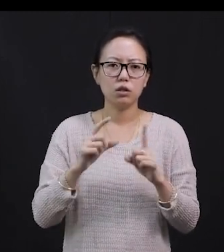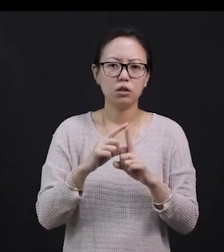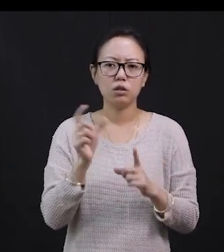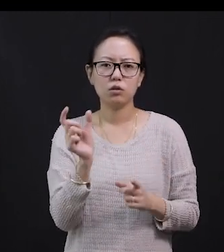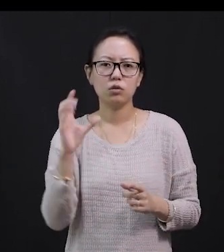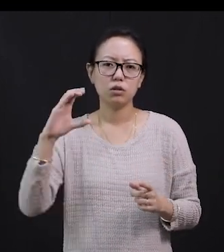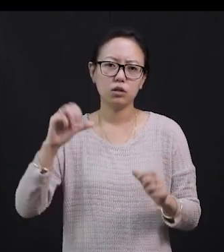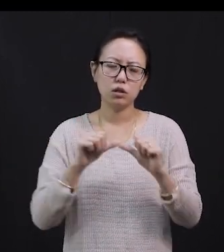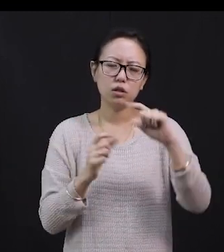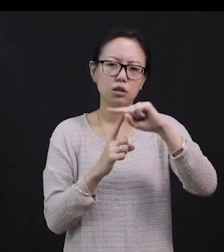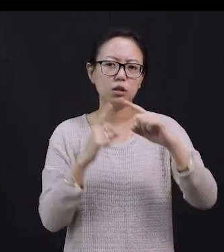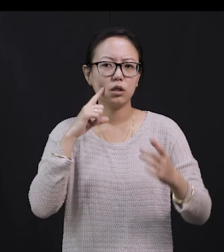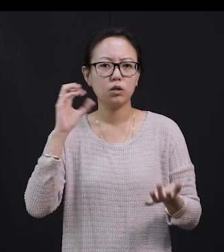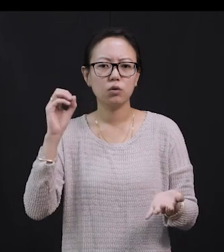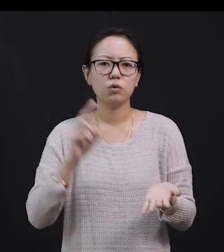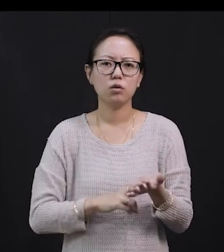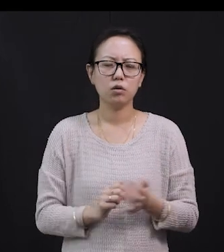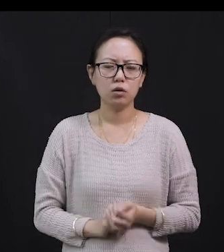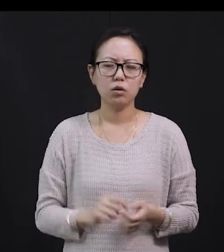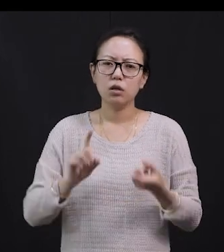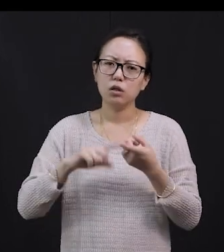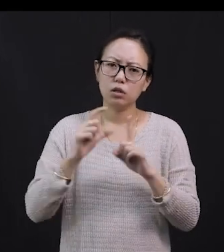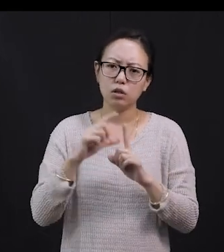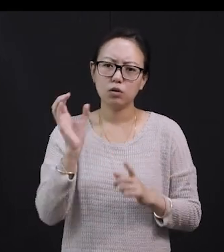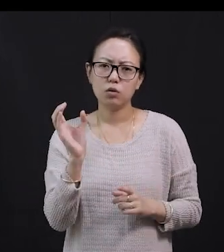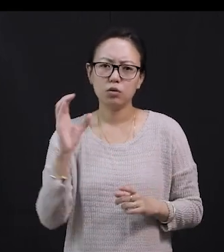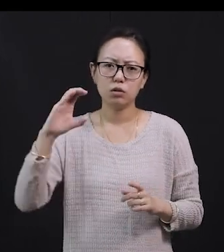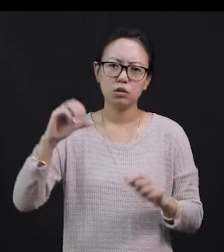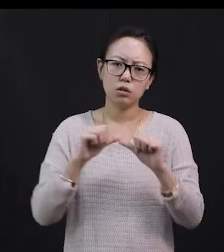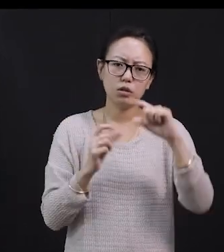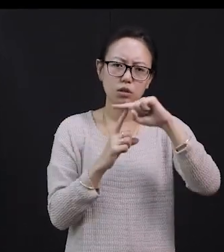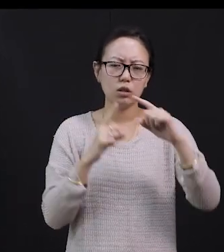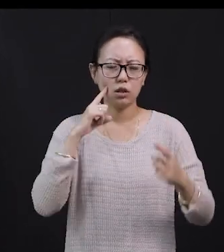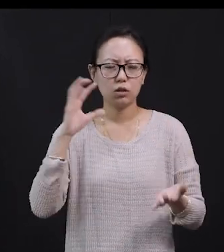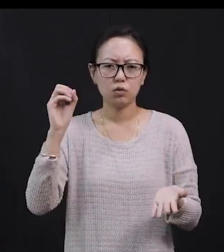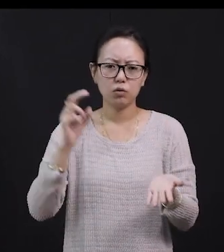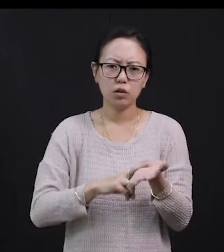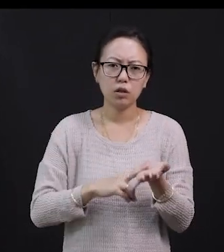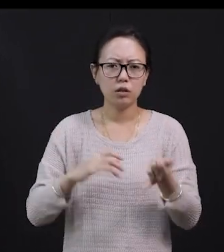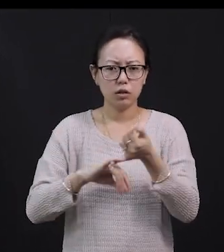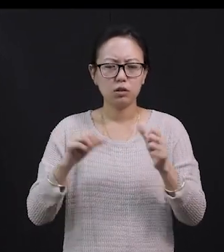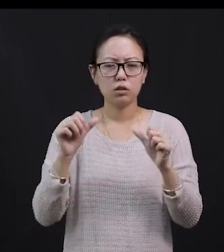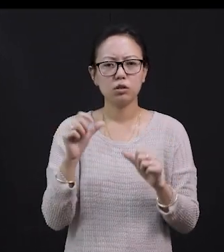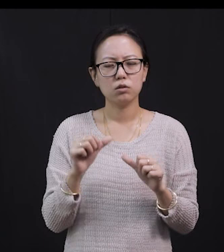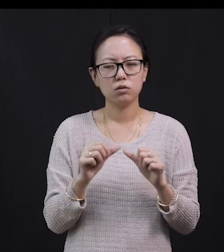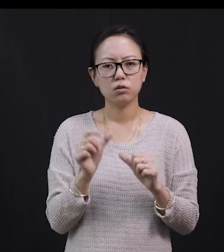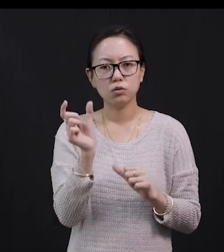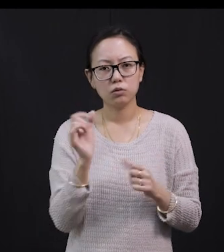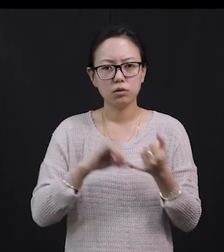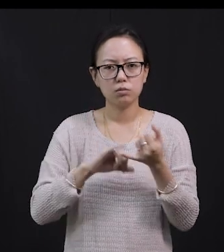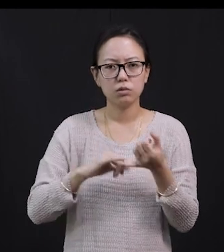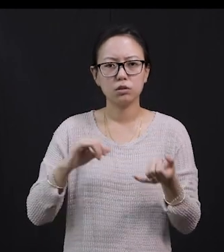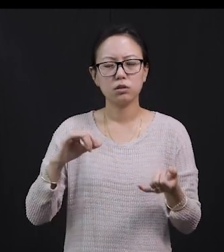British education, was that education successful or it made us more aware of our rights as a